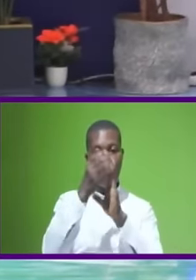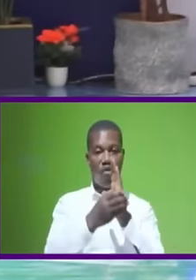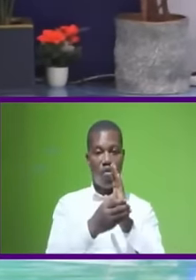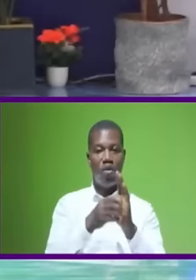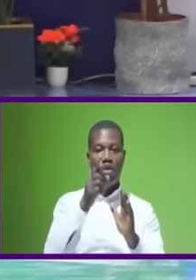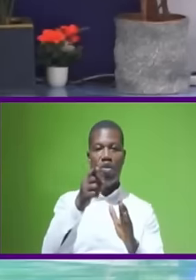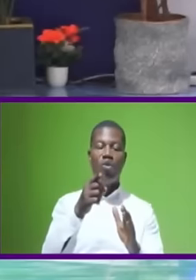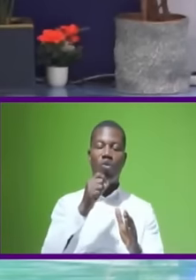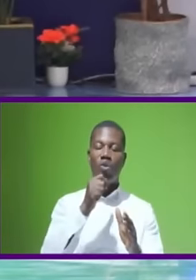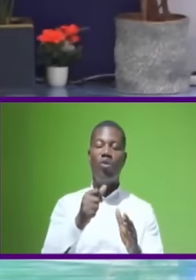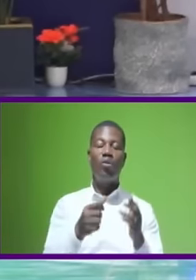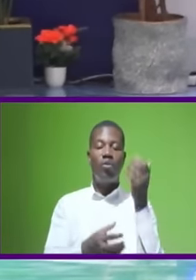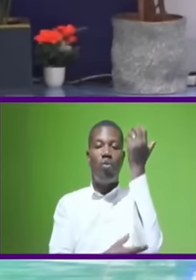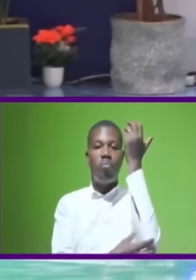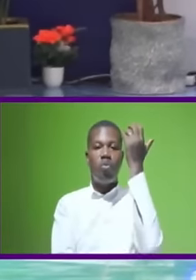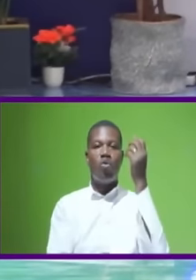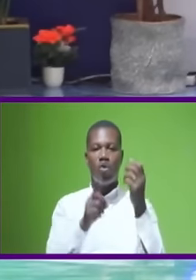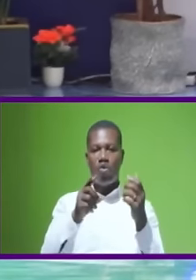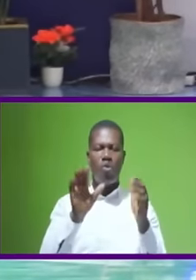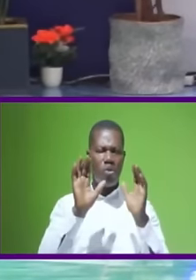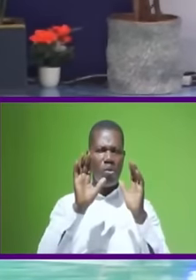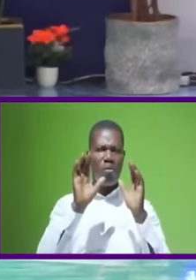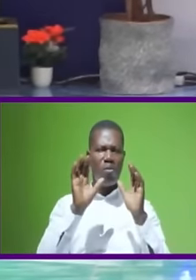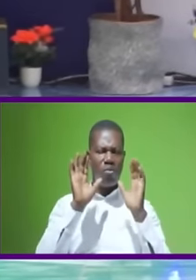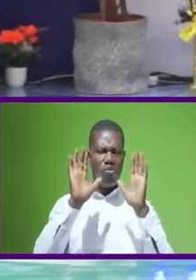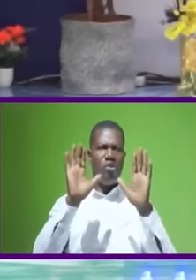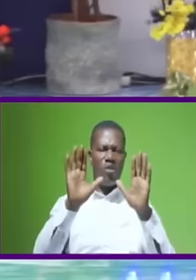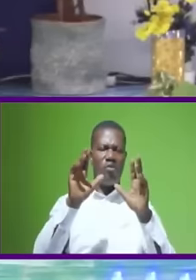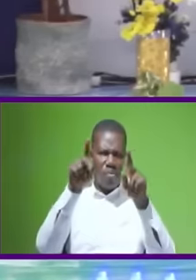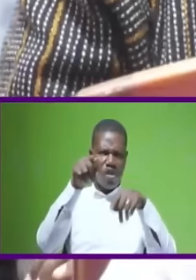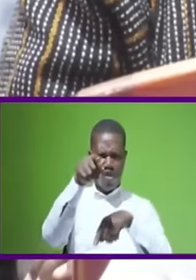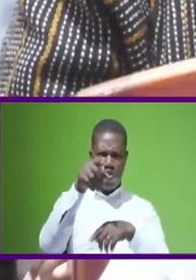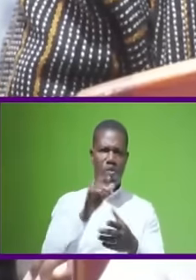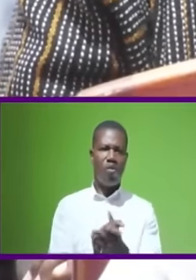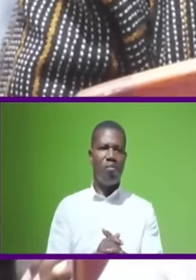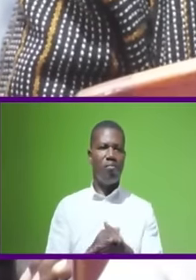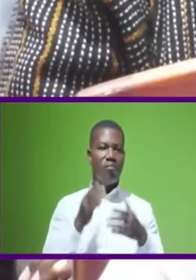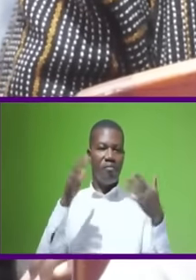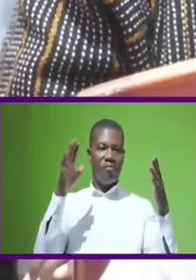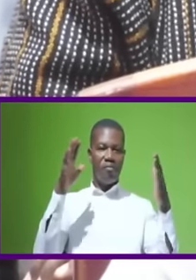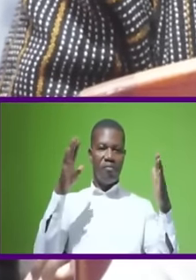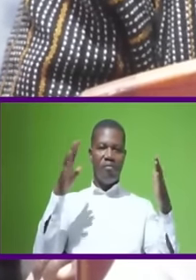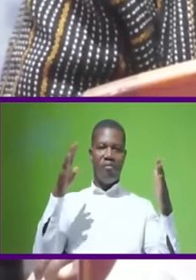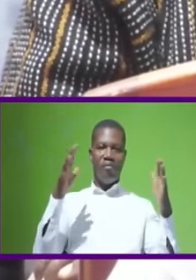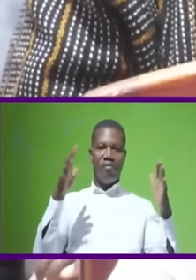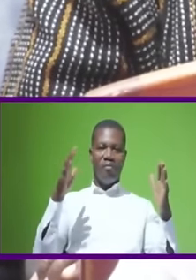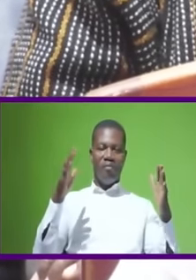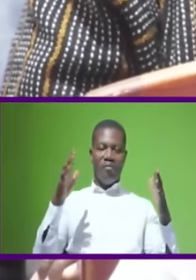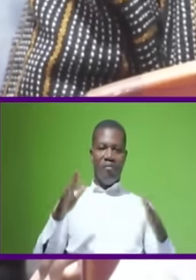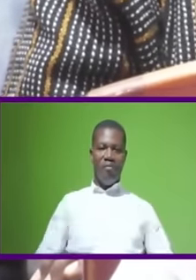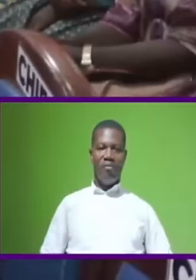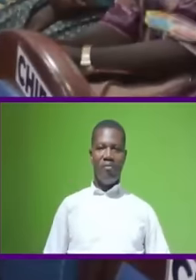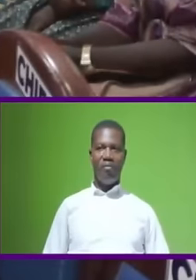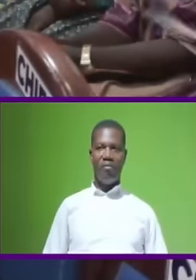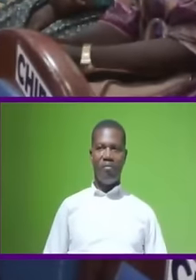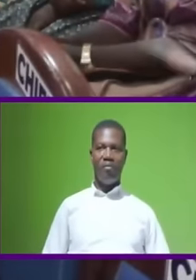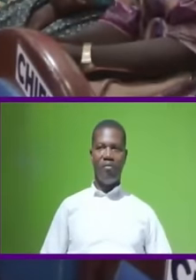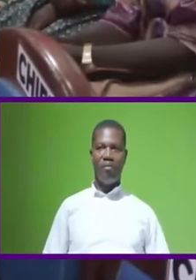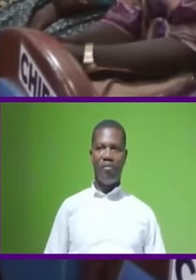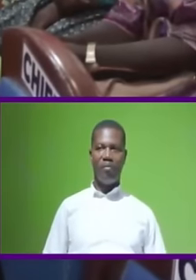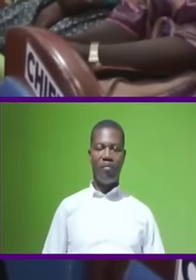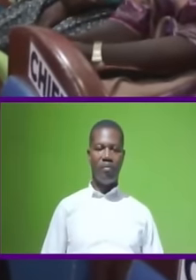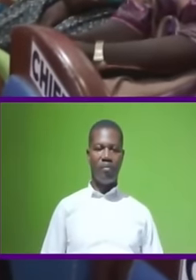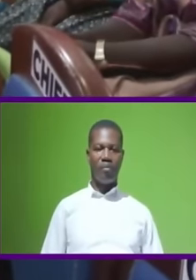in here or who are one papa. Yes. The only thing that we can remember you of